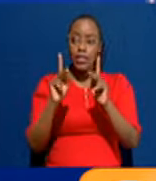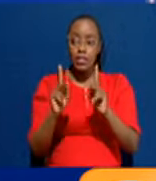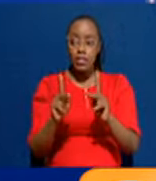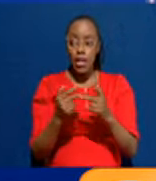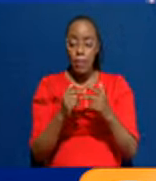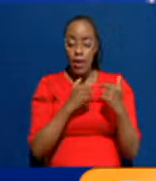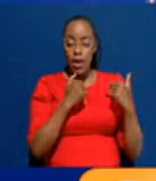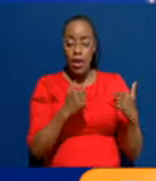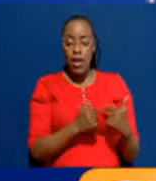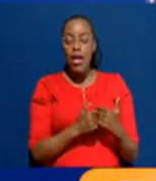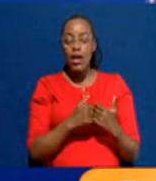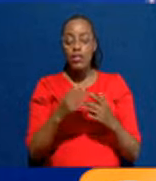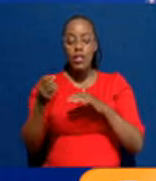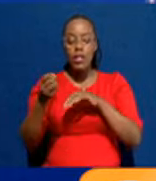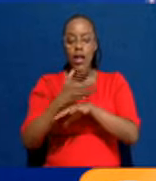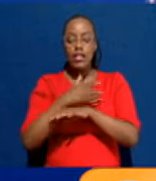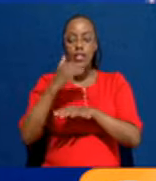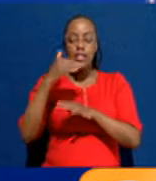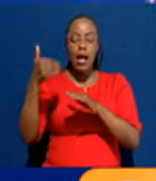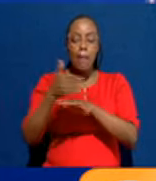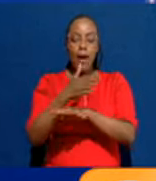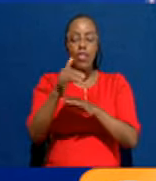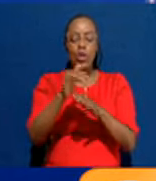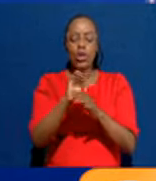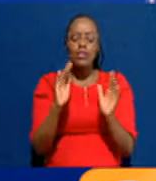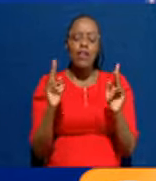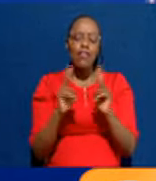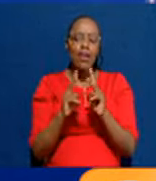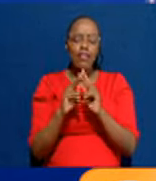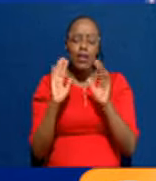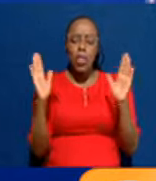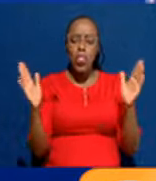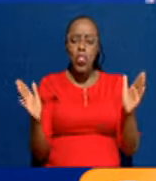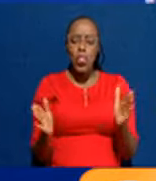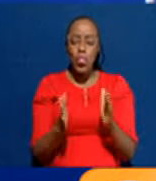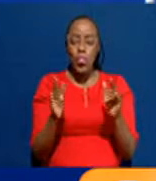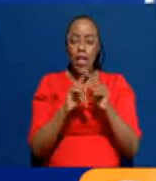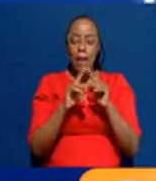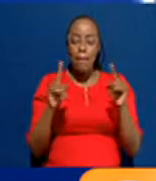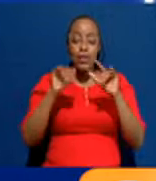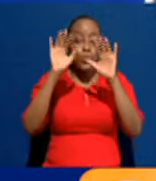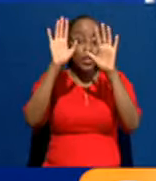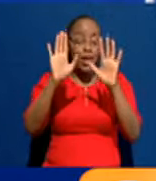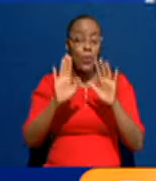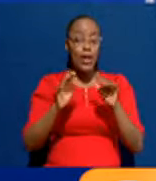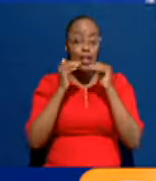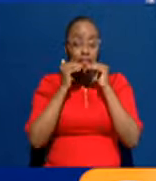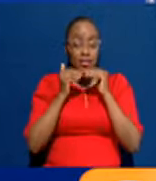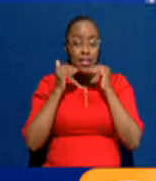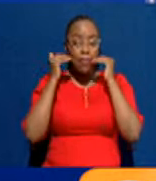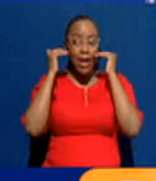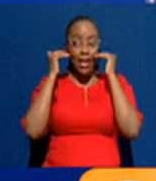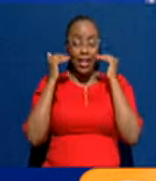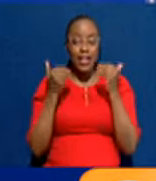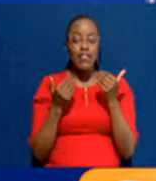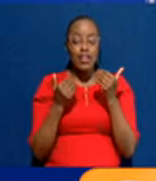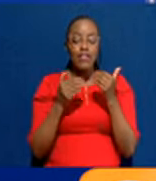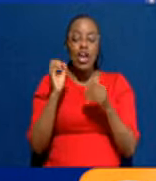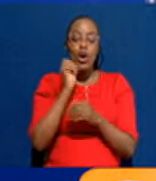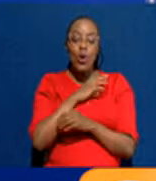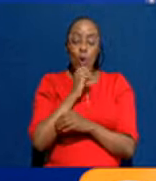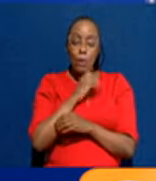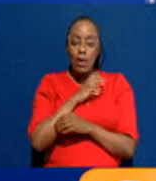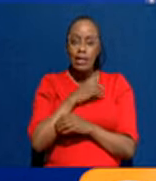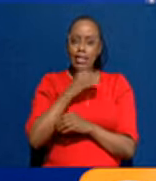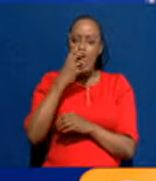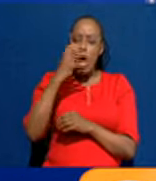and Cancer Marathon. She's tiny, but with a wonderful smile. Complained of